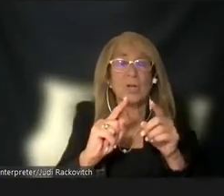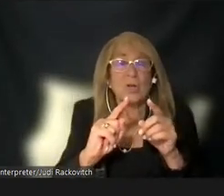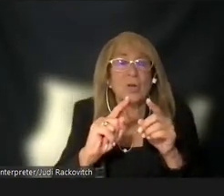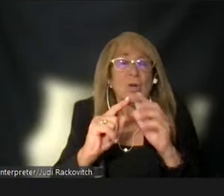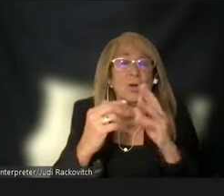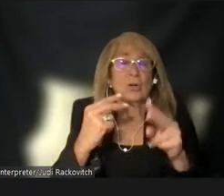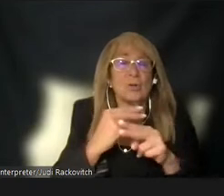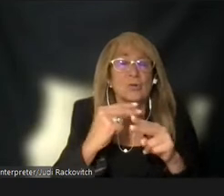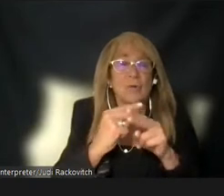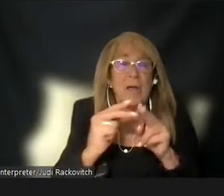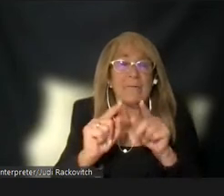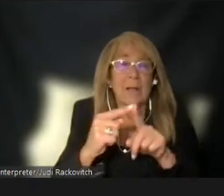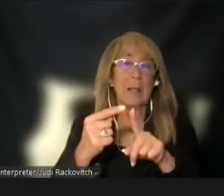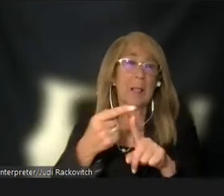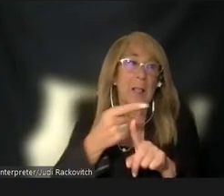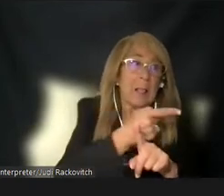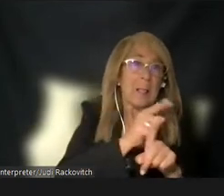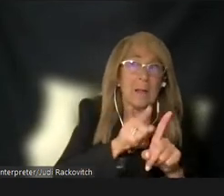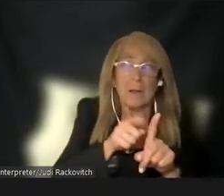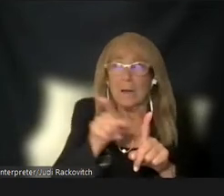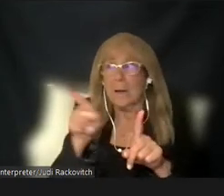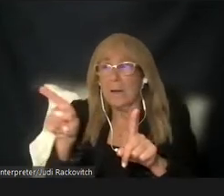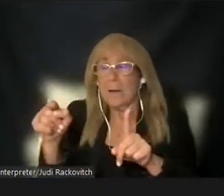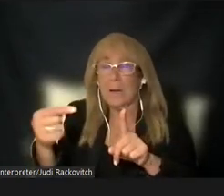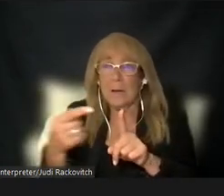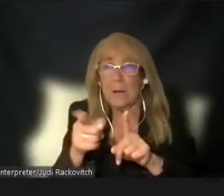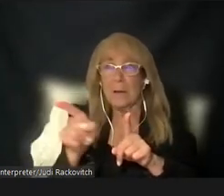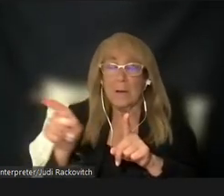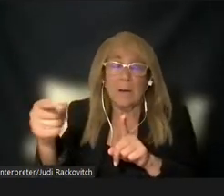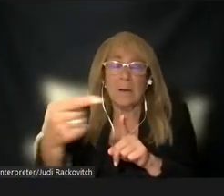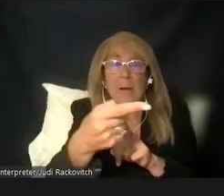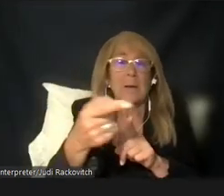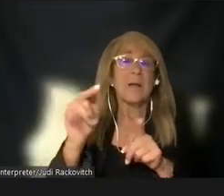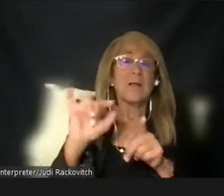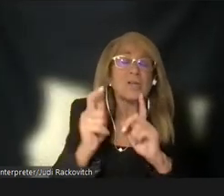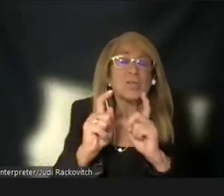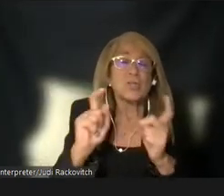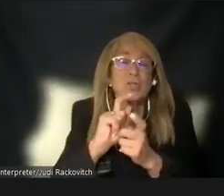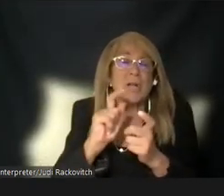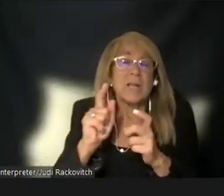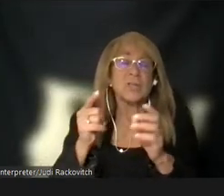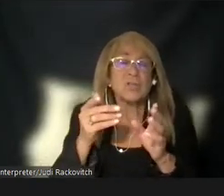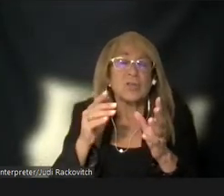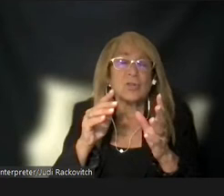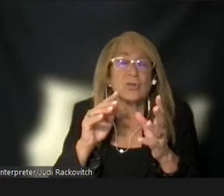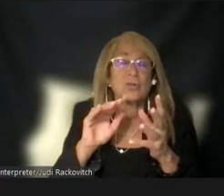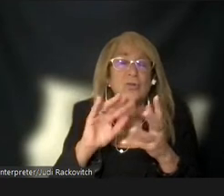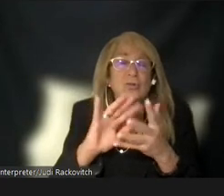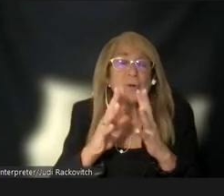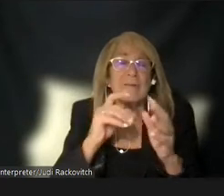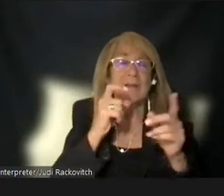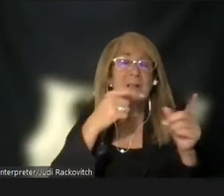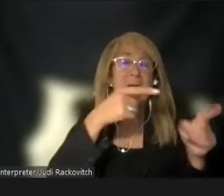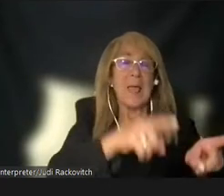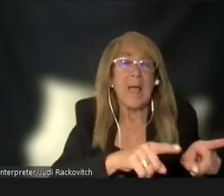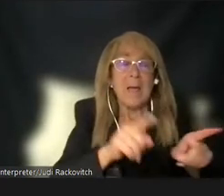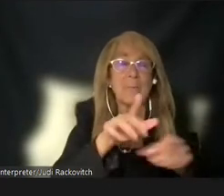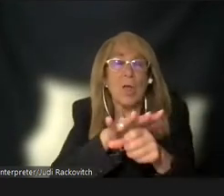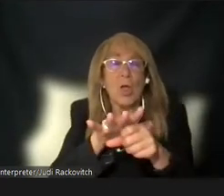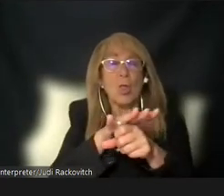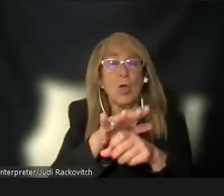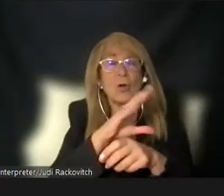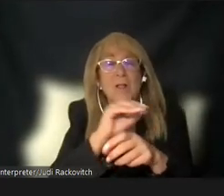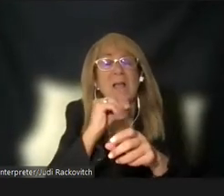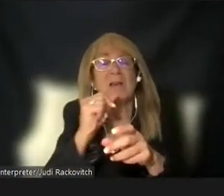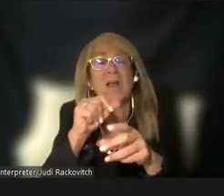more than a nominal increase in traffic. Preliminary analysis suggests this change in traffic would not occur on local roadways and would not adversely impact air quality and